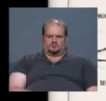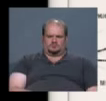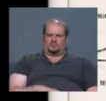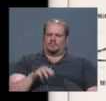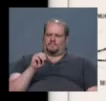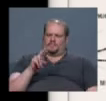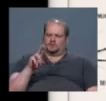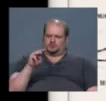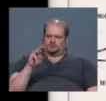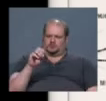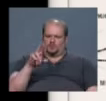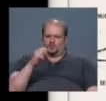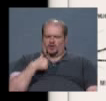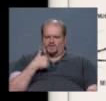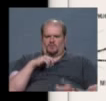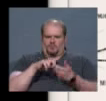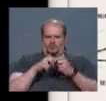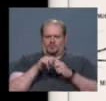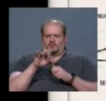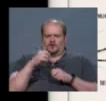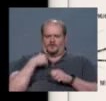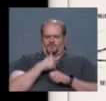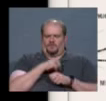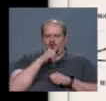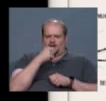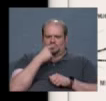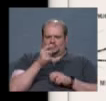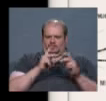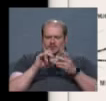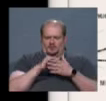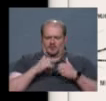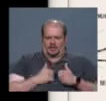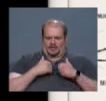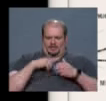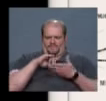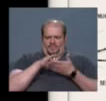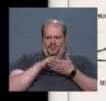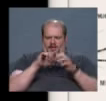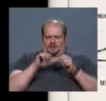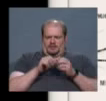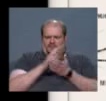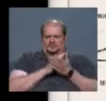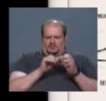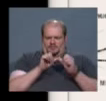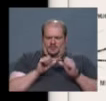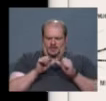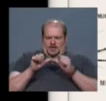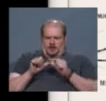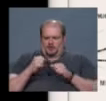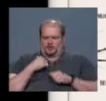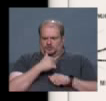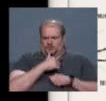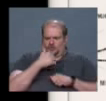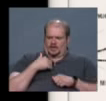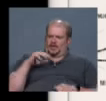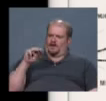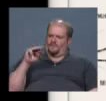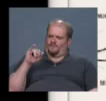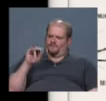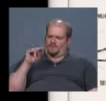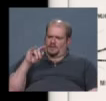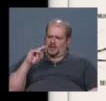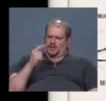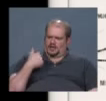Mr. Moore, I have a problem. If we've not notified the people that live in that area, and in some of the areas that we do have mining, we